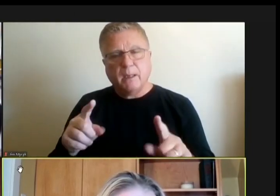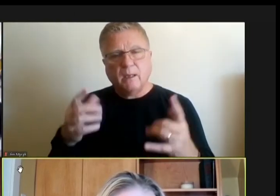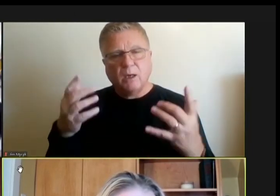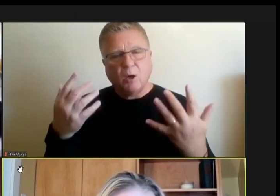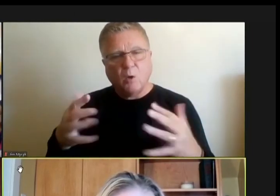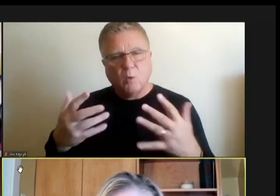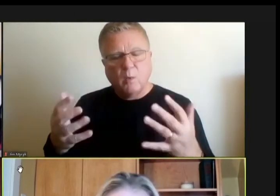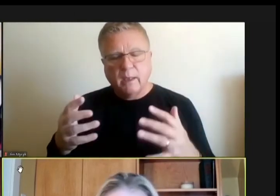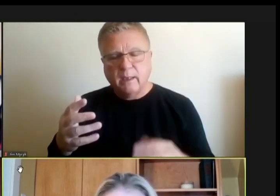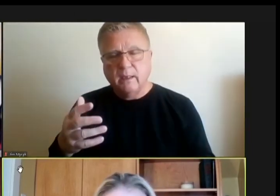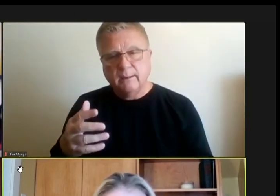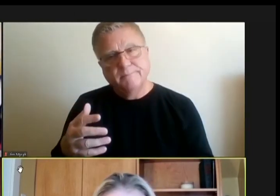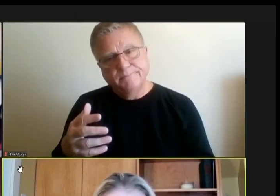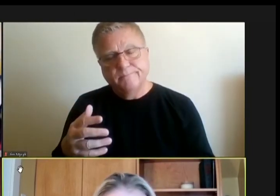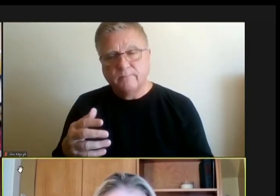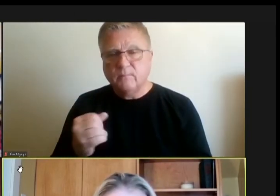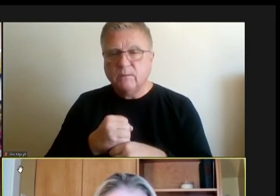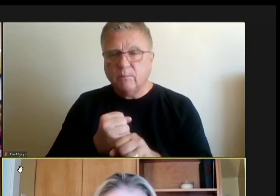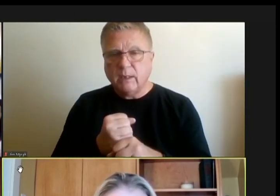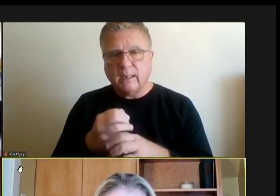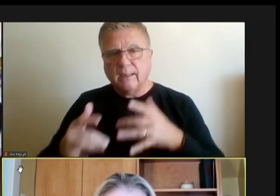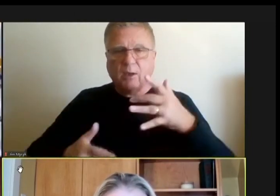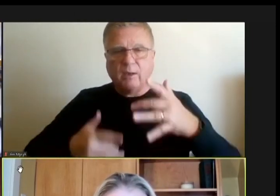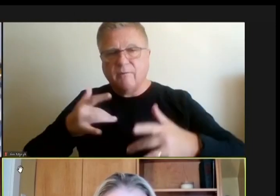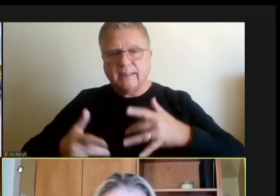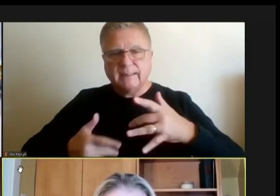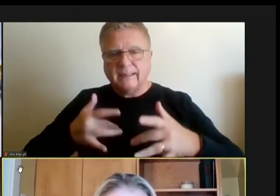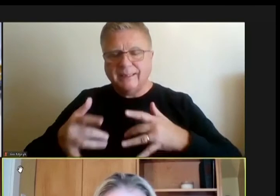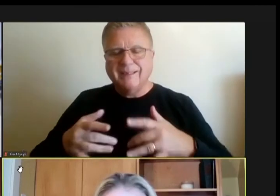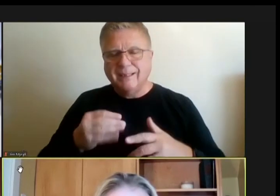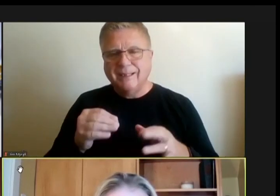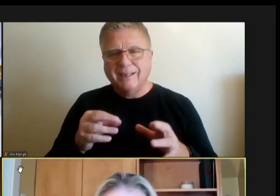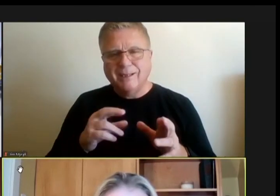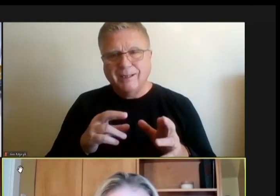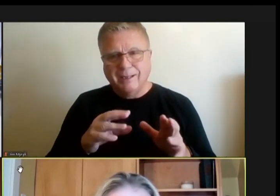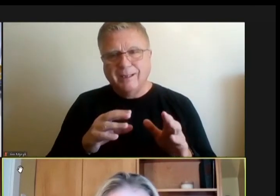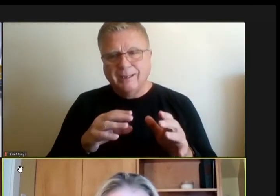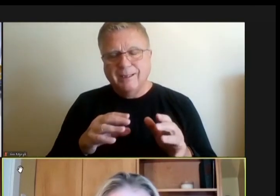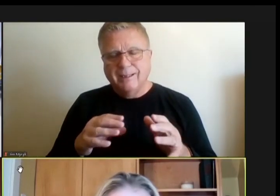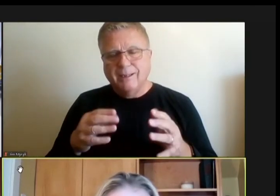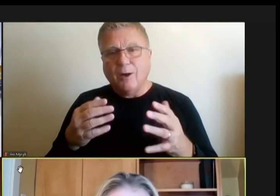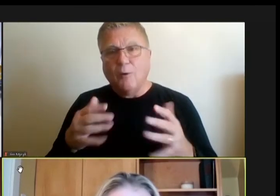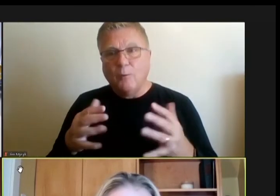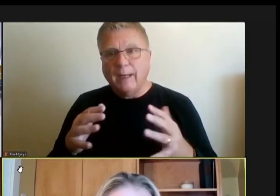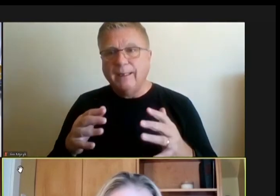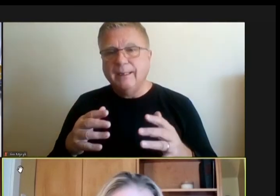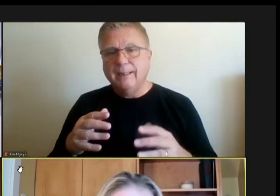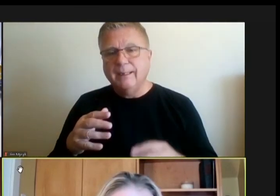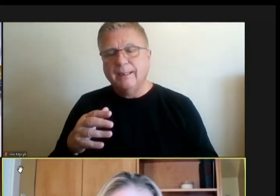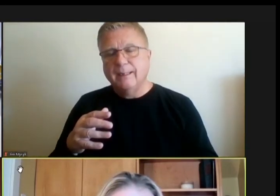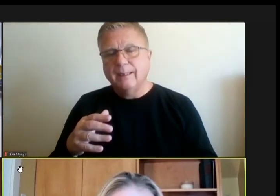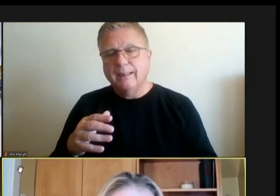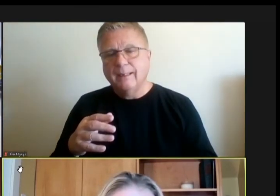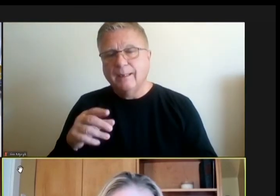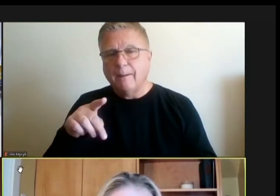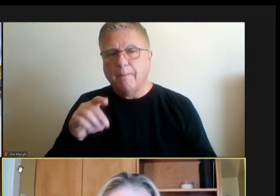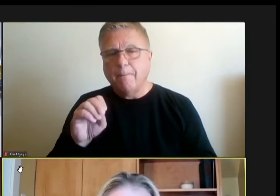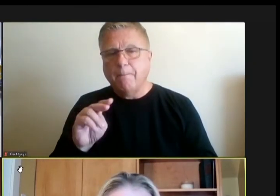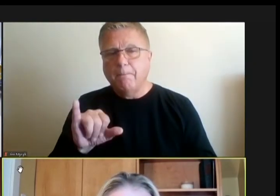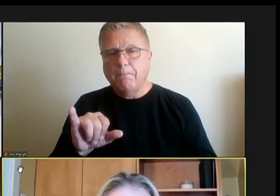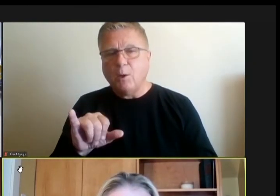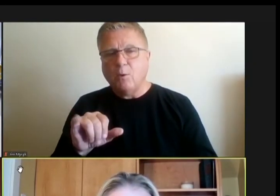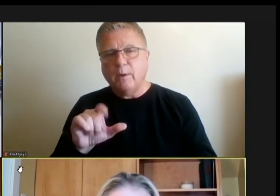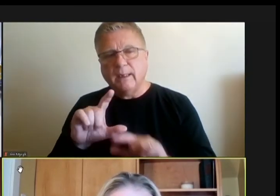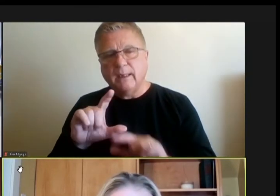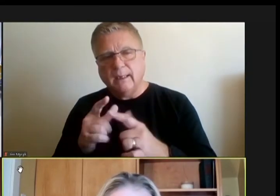you know, it's just generating a lot of excitement, and already our, you know, Pony League and Coach Pitch